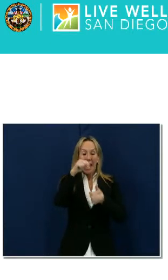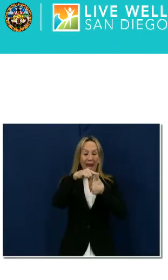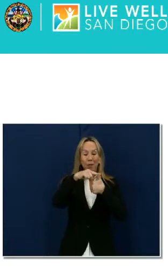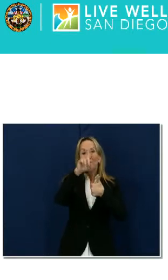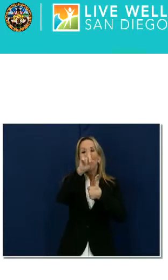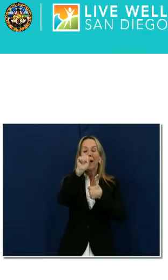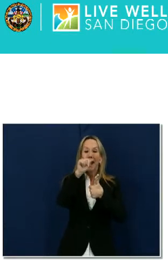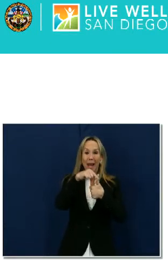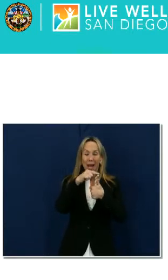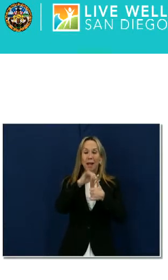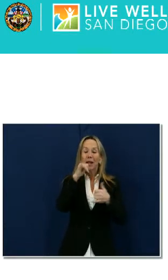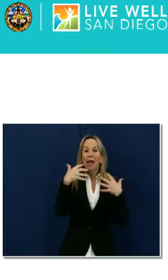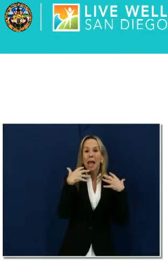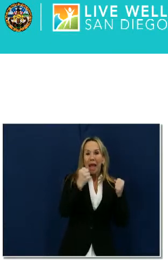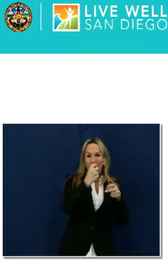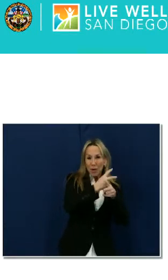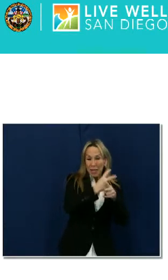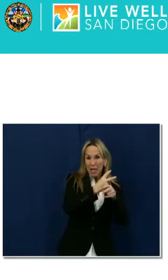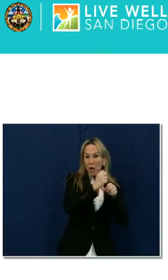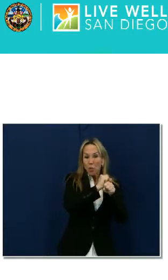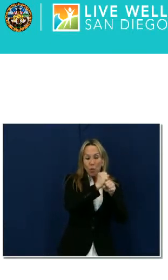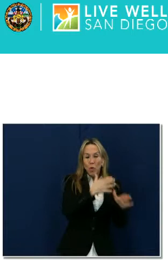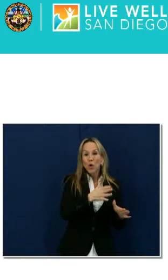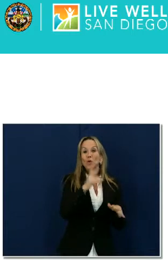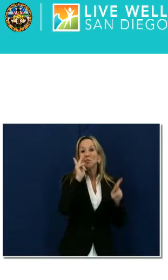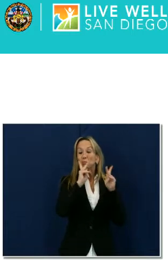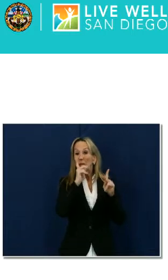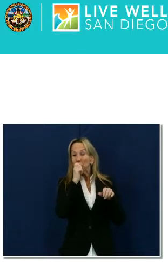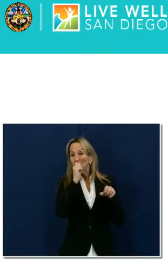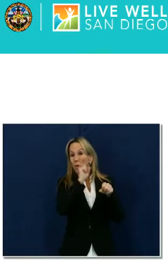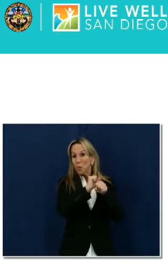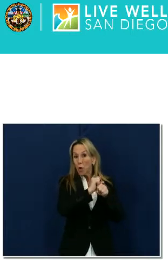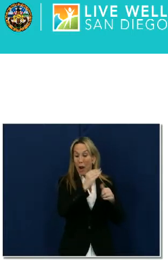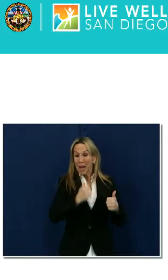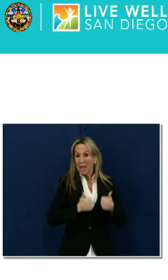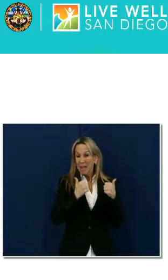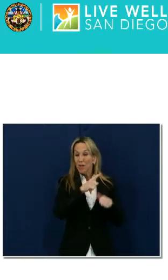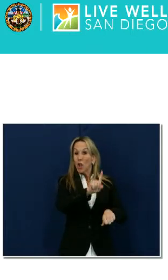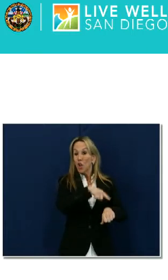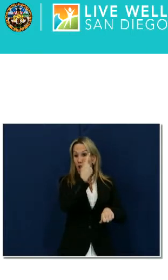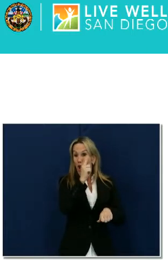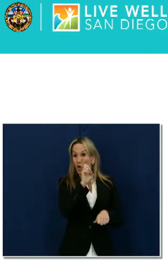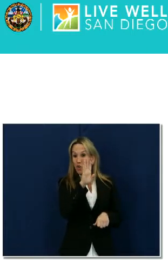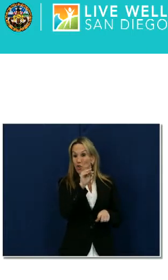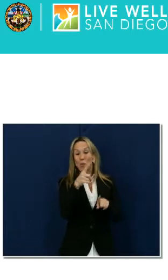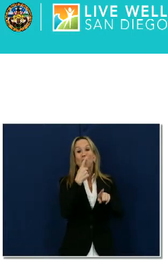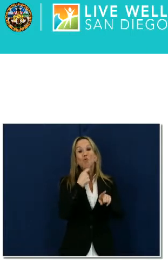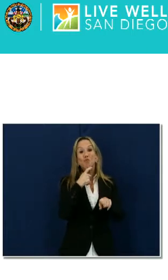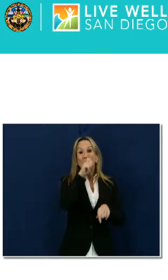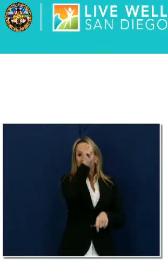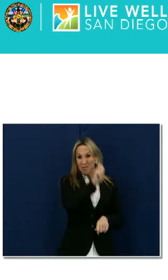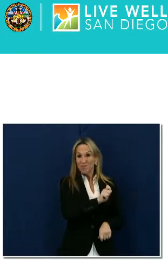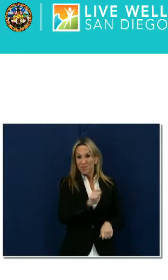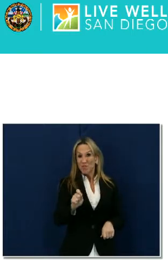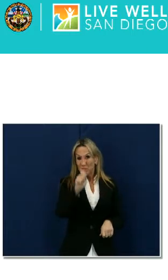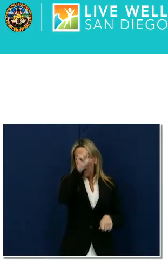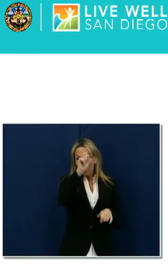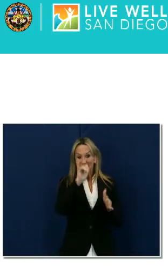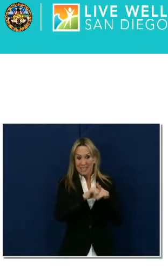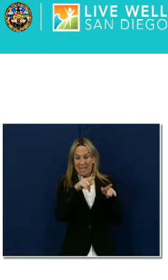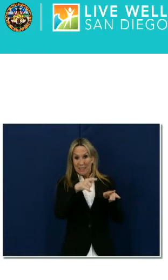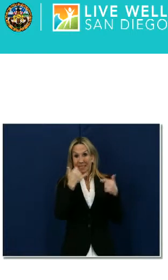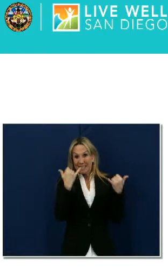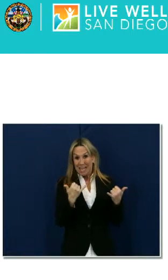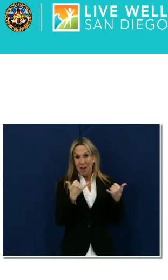workers, along with long-term care facility and staff residents, the red box. That's where we are right now. When we complete this, we